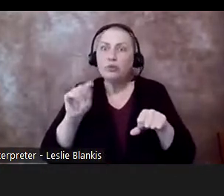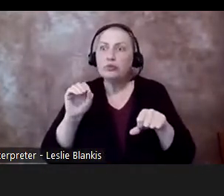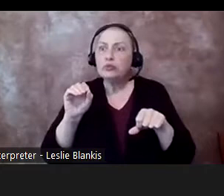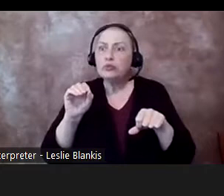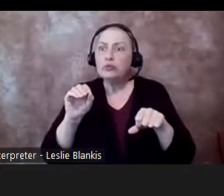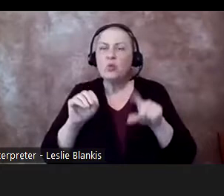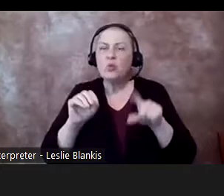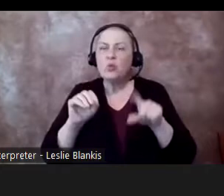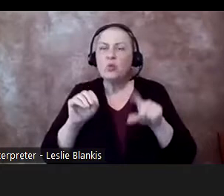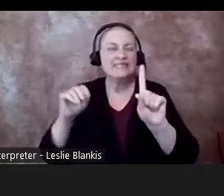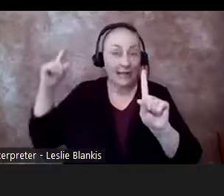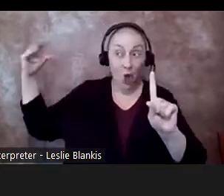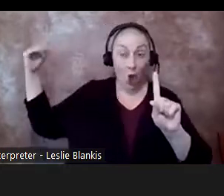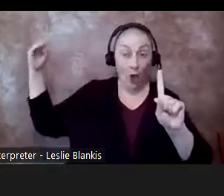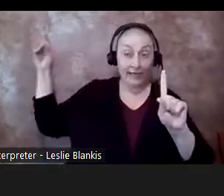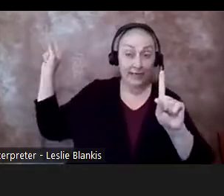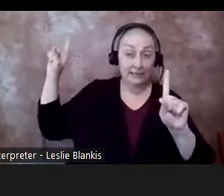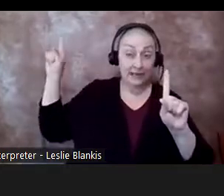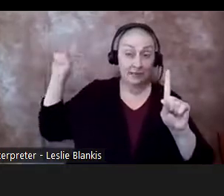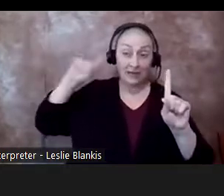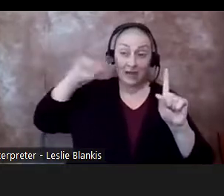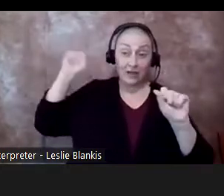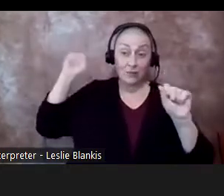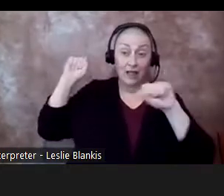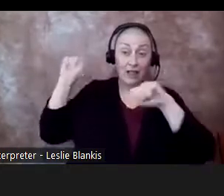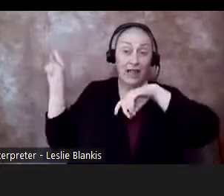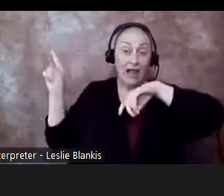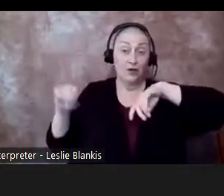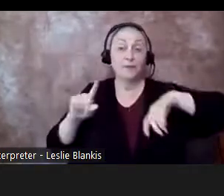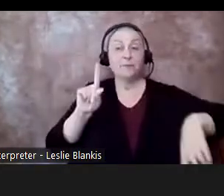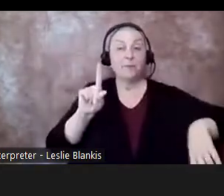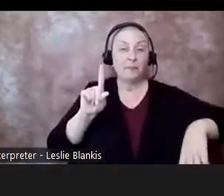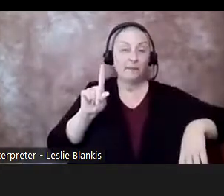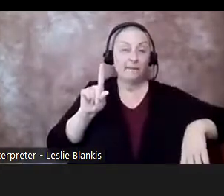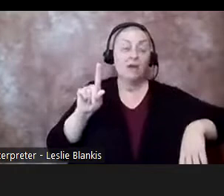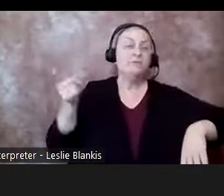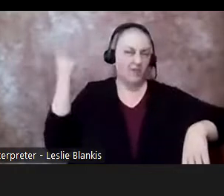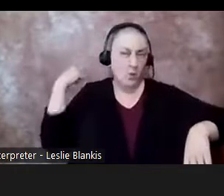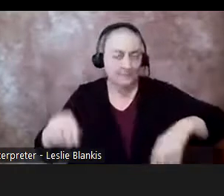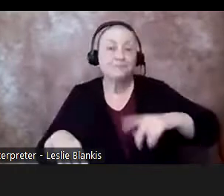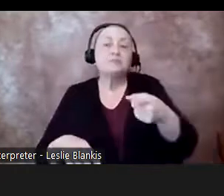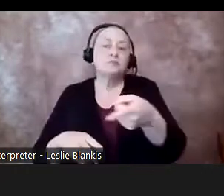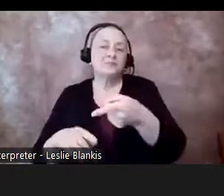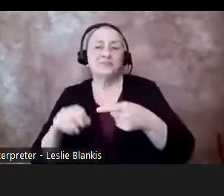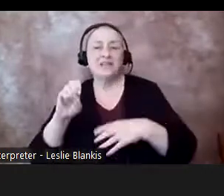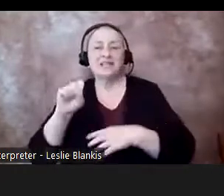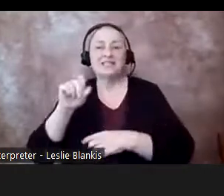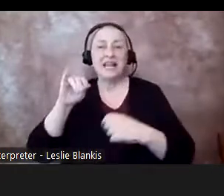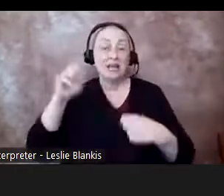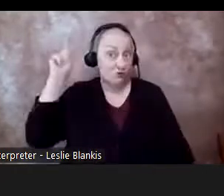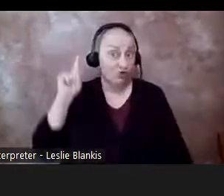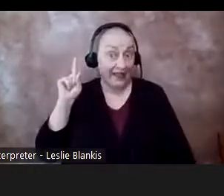1 second, sorry, somebody's being a little loud. All right, okay, sorry, it was just right